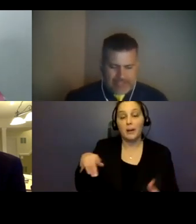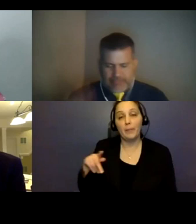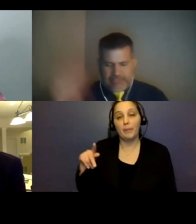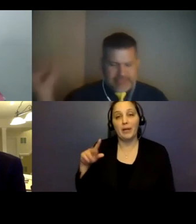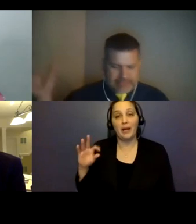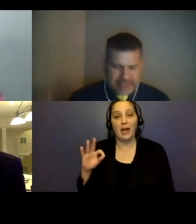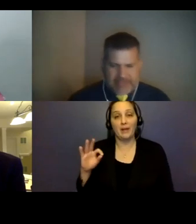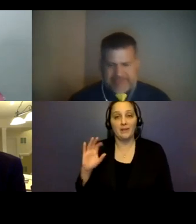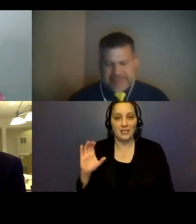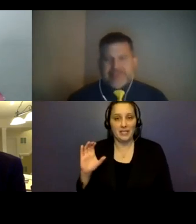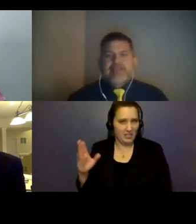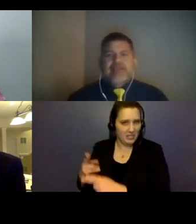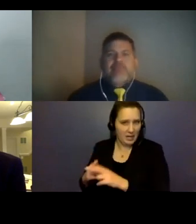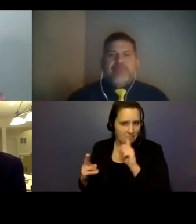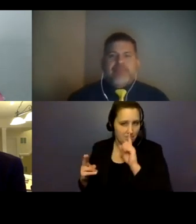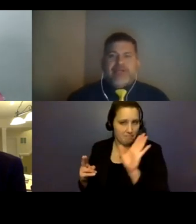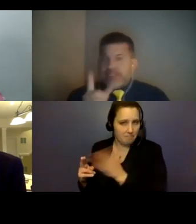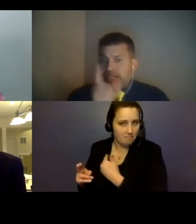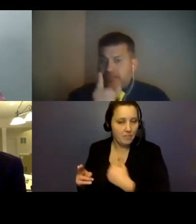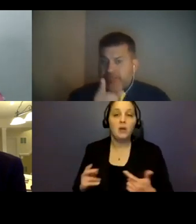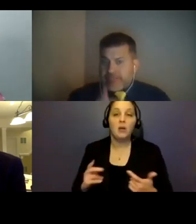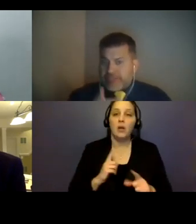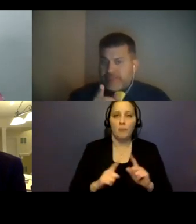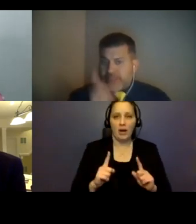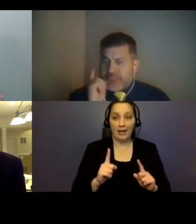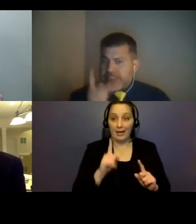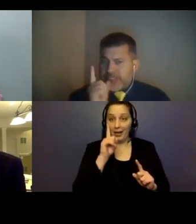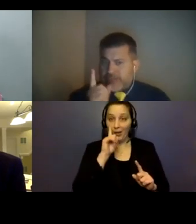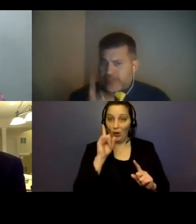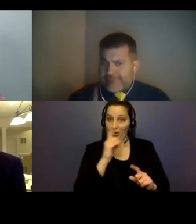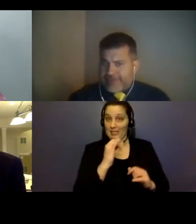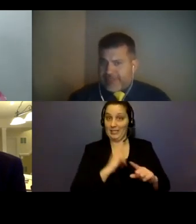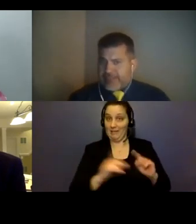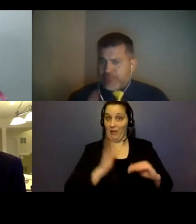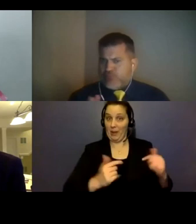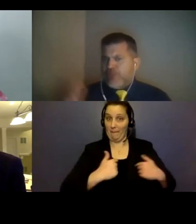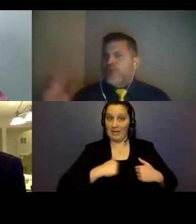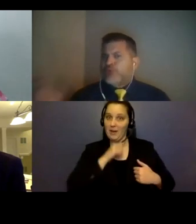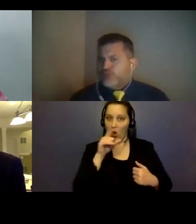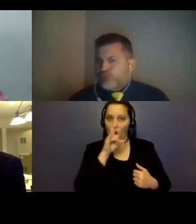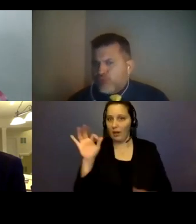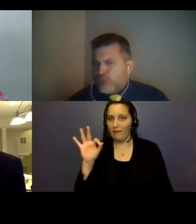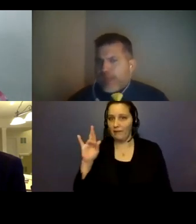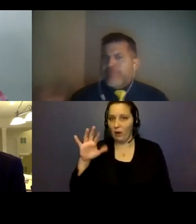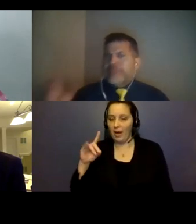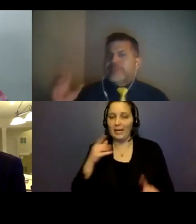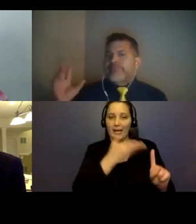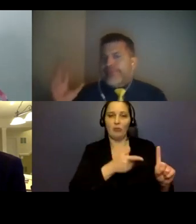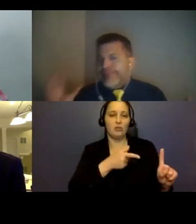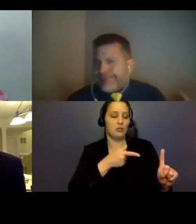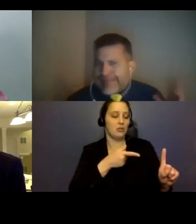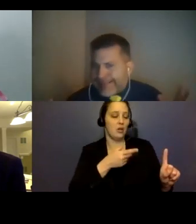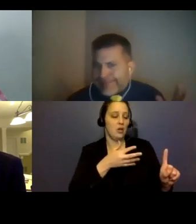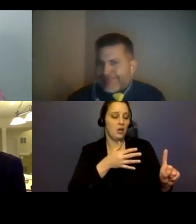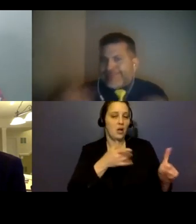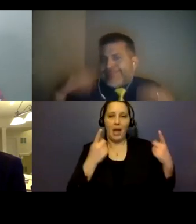I will keep his name out of this, but he did not look like me, and he did not look like Fred. He was one of those who happened to be